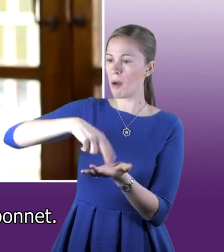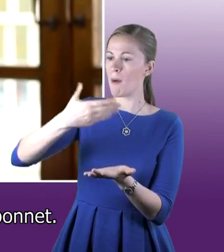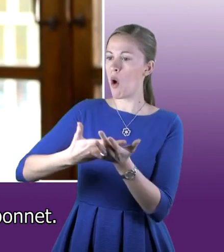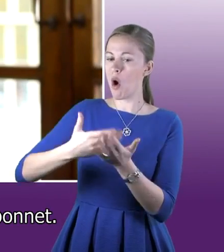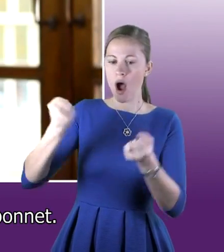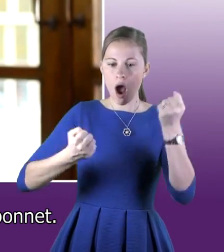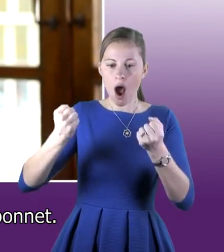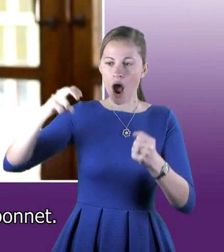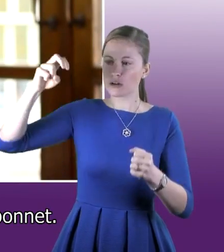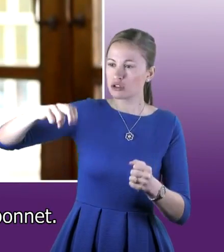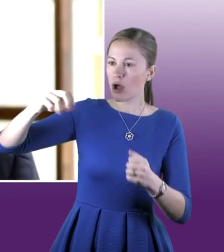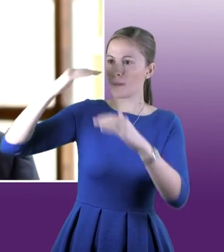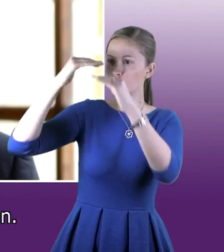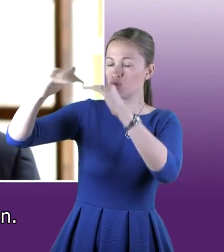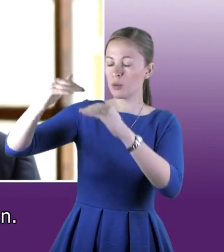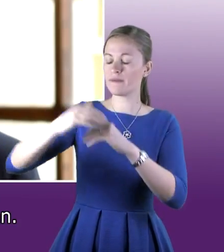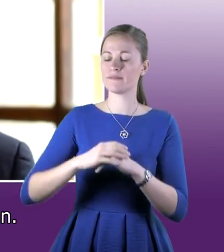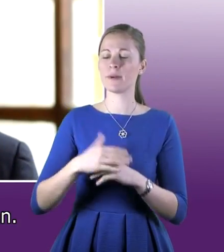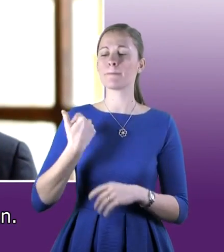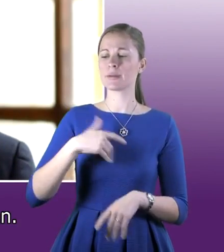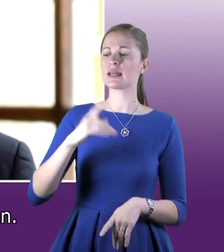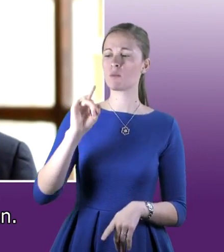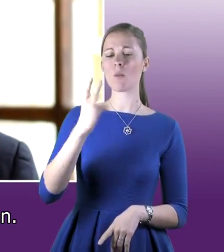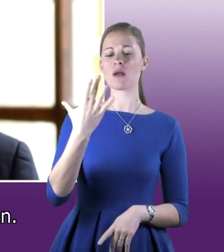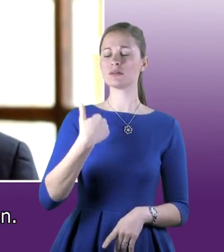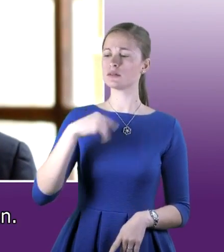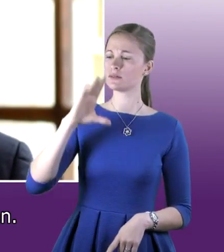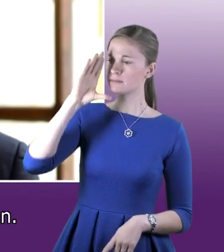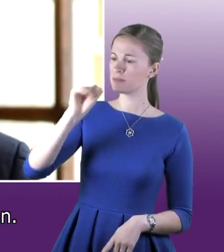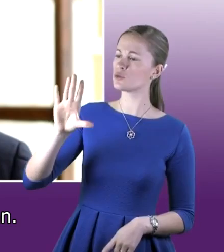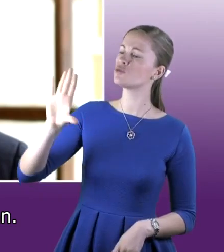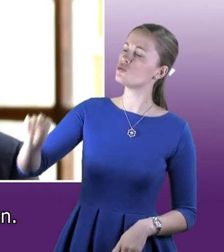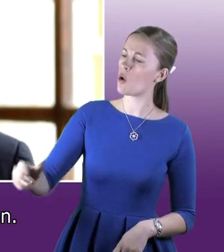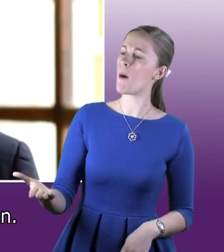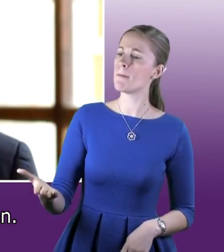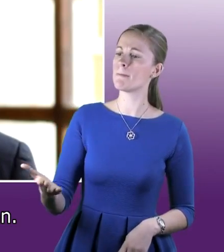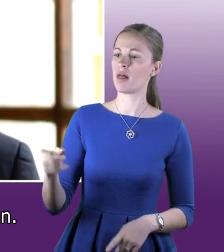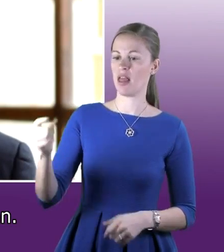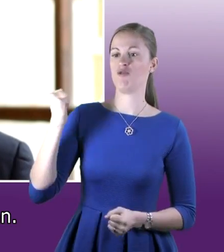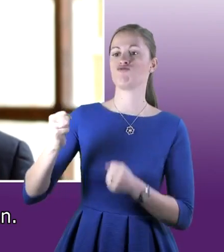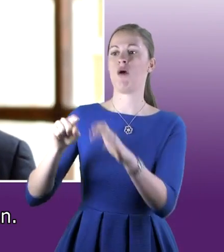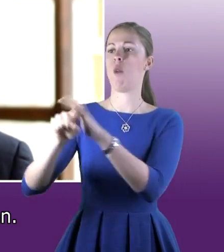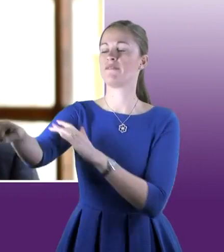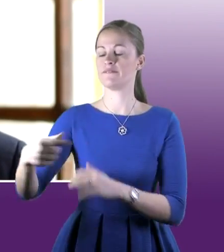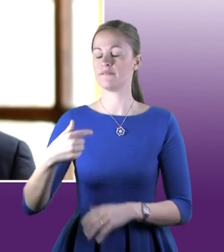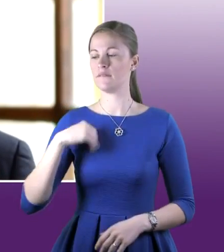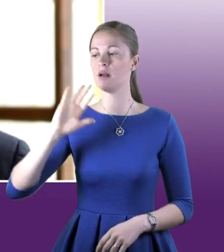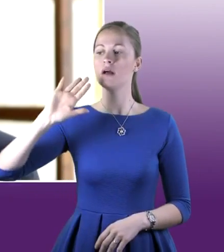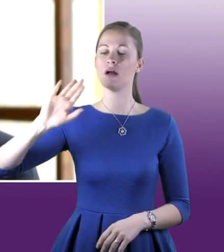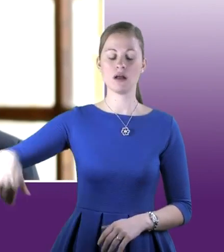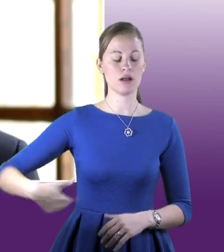jump on the roof or the bonnet. I told them once to stop early on, and they ran.